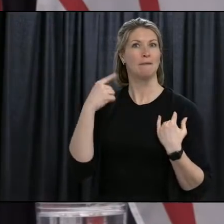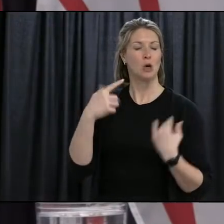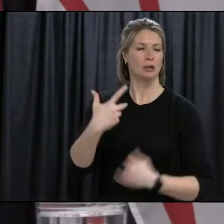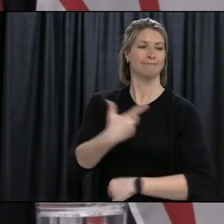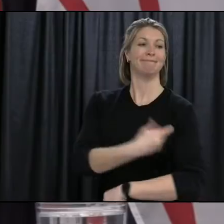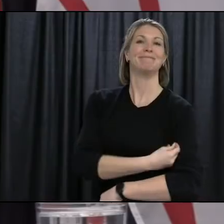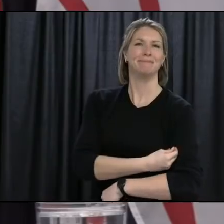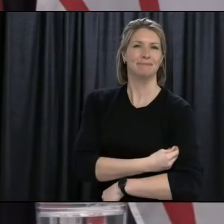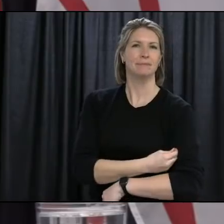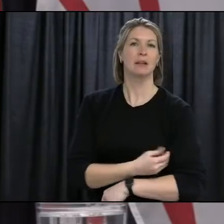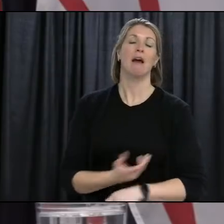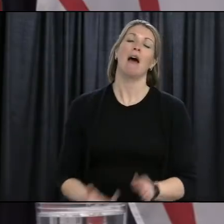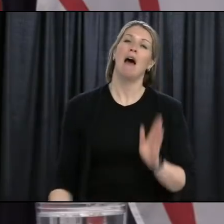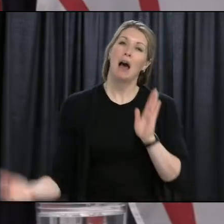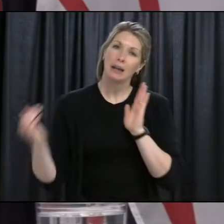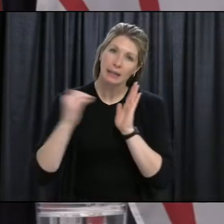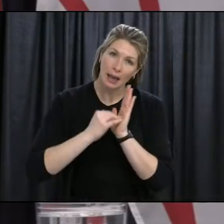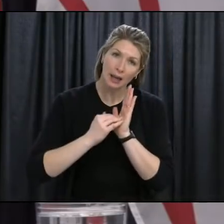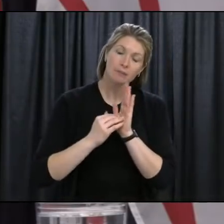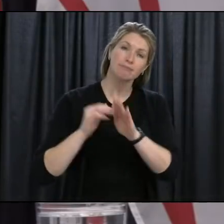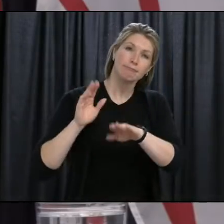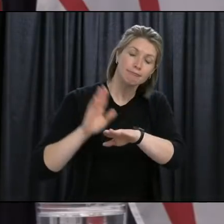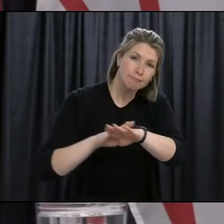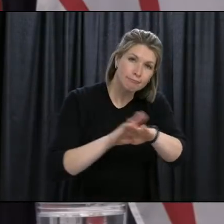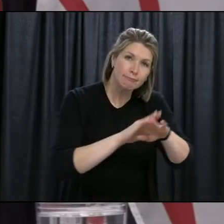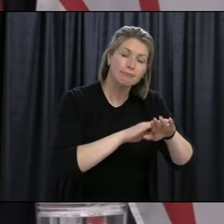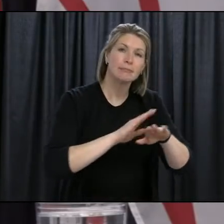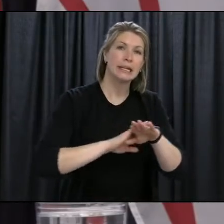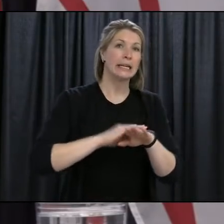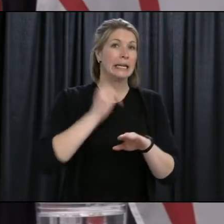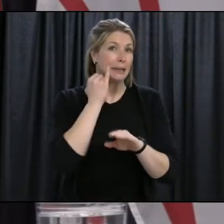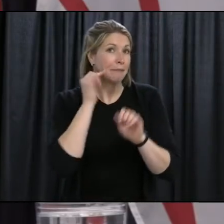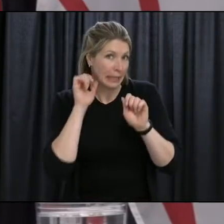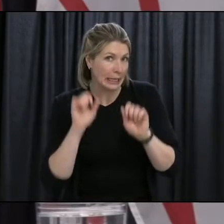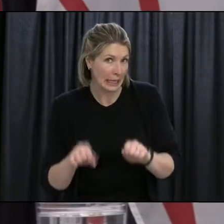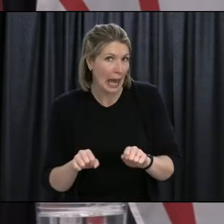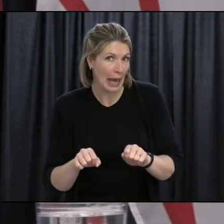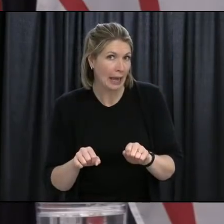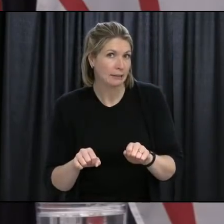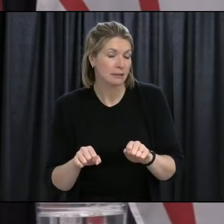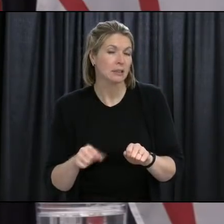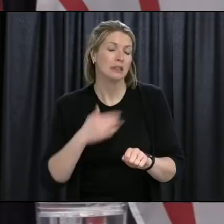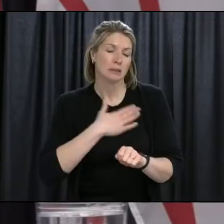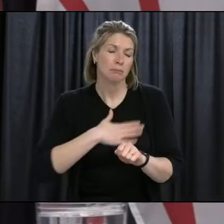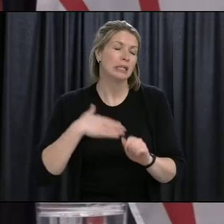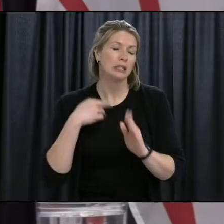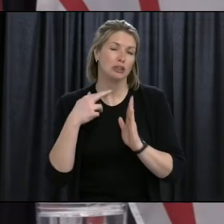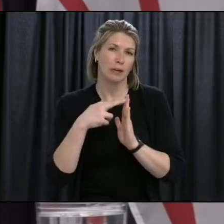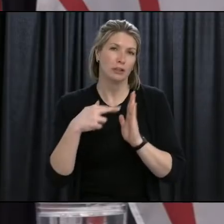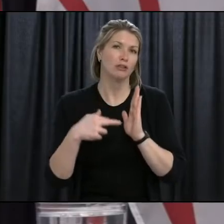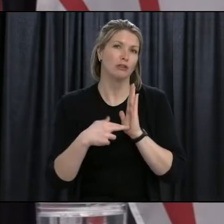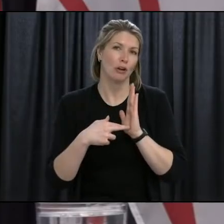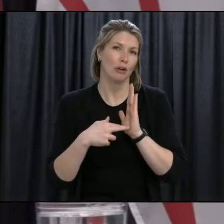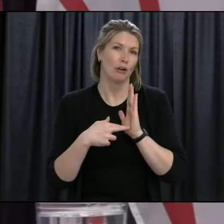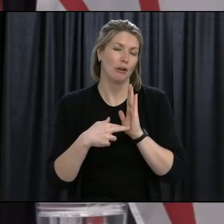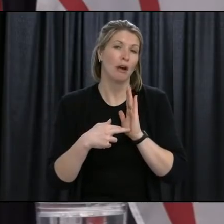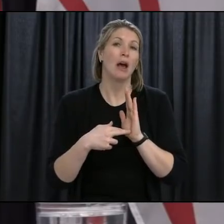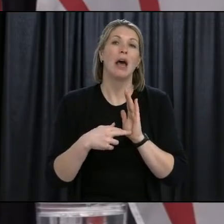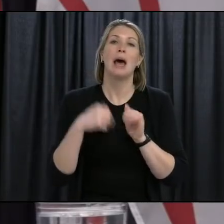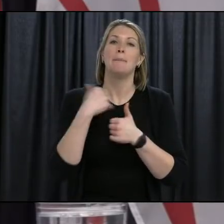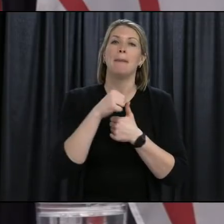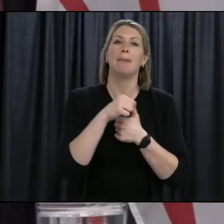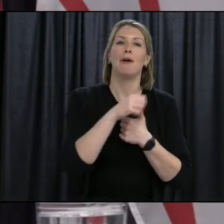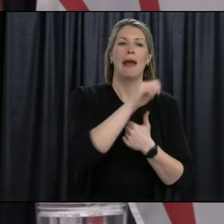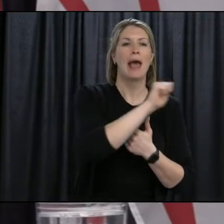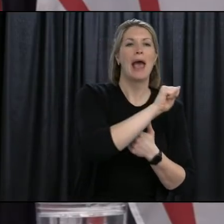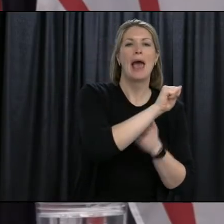that if you are eligible for this round of vaccines, please make sure you register by your last name. And please do what you can to support local